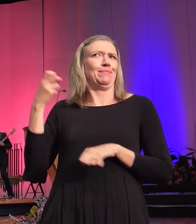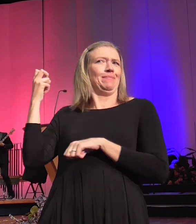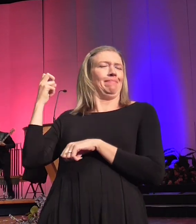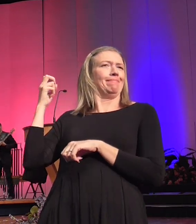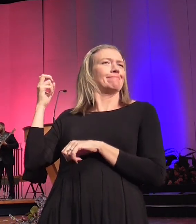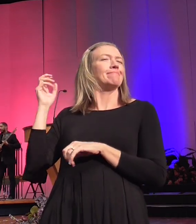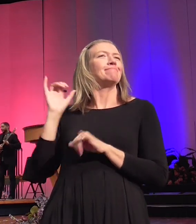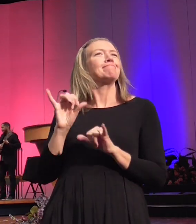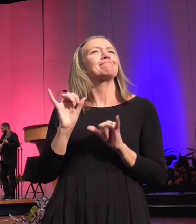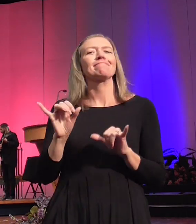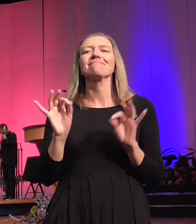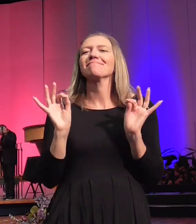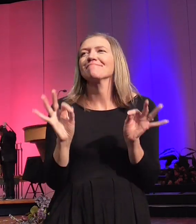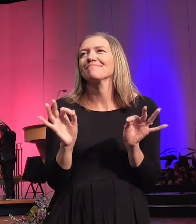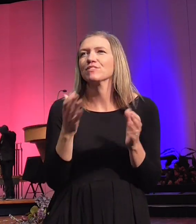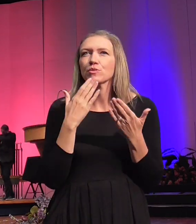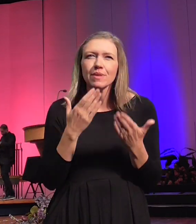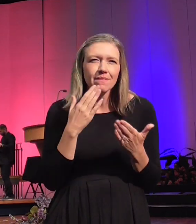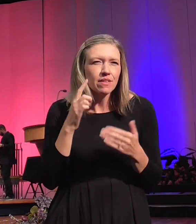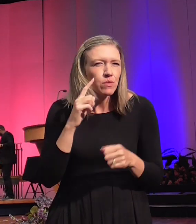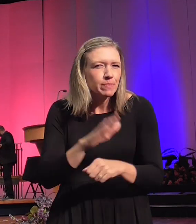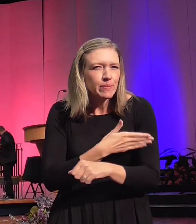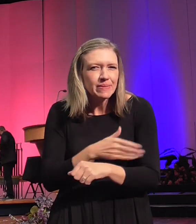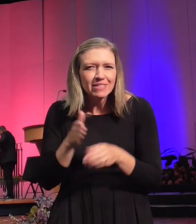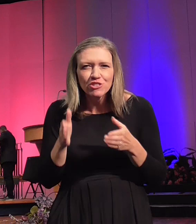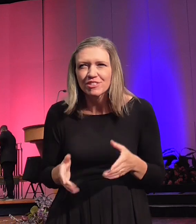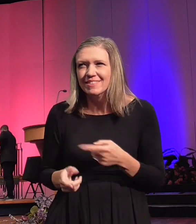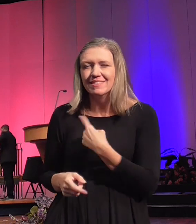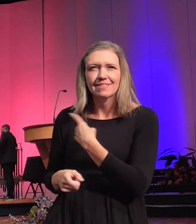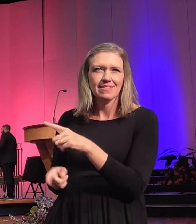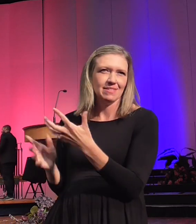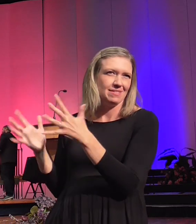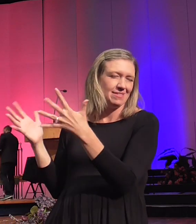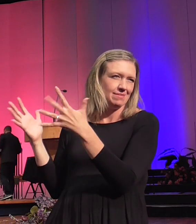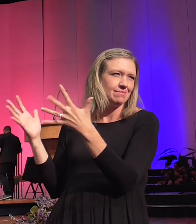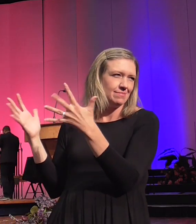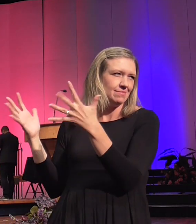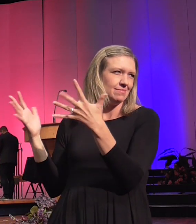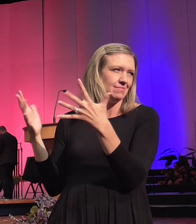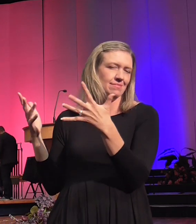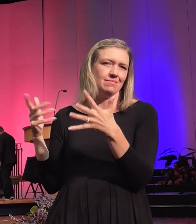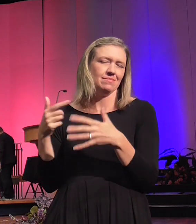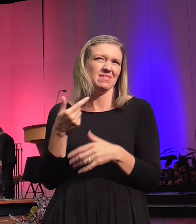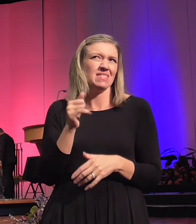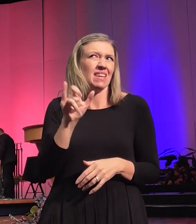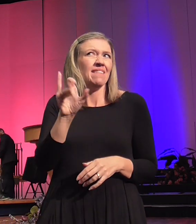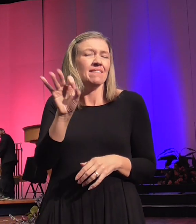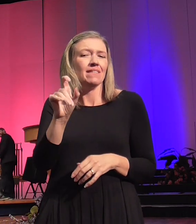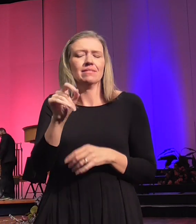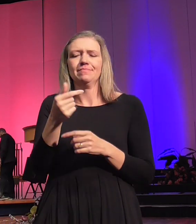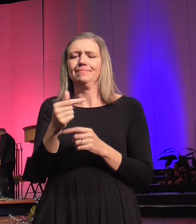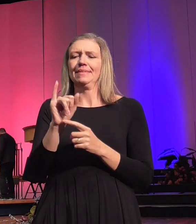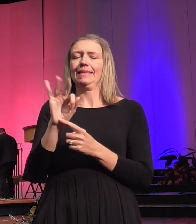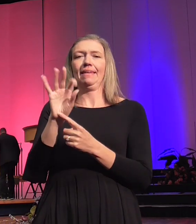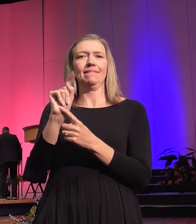Oh, we are so grateful for our musicians, aren't we? Woo! What a gift. What a gift.